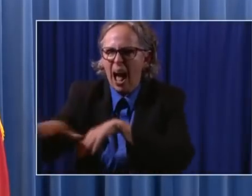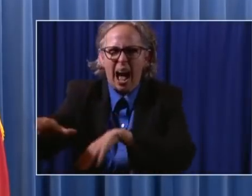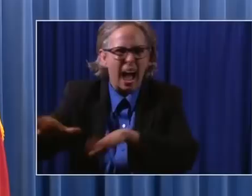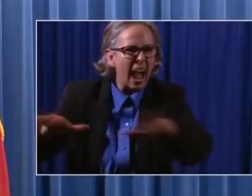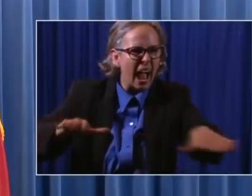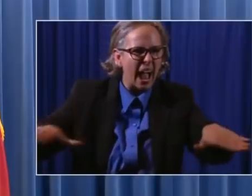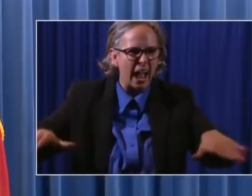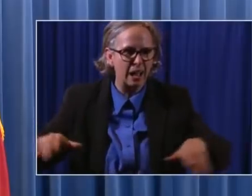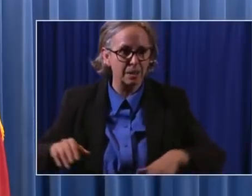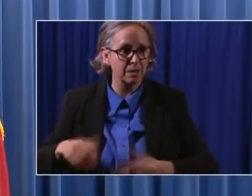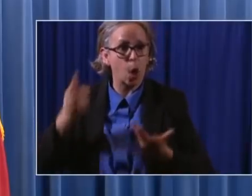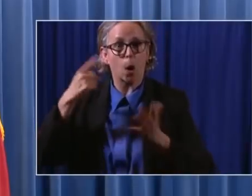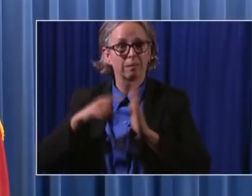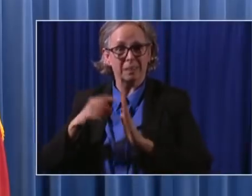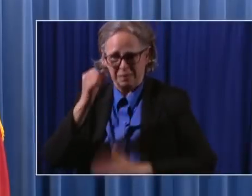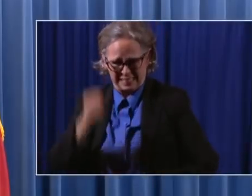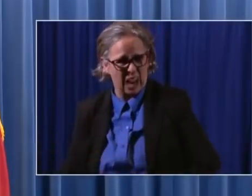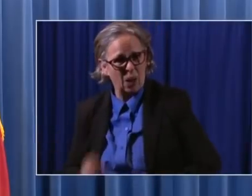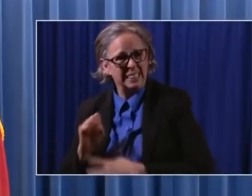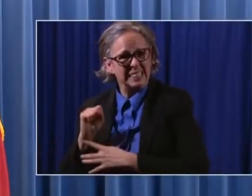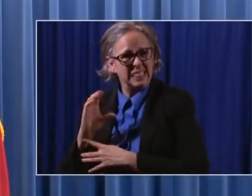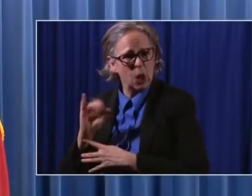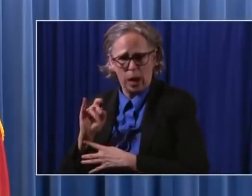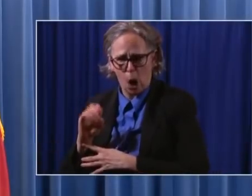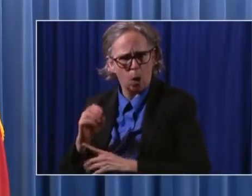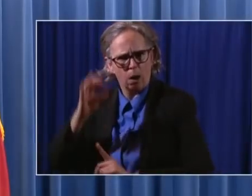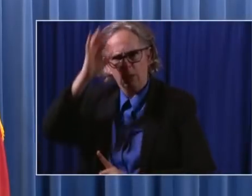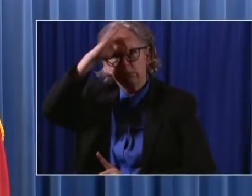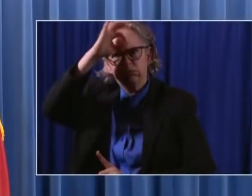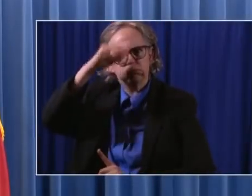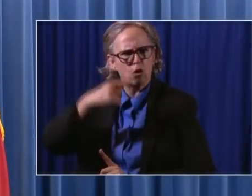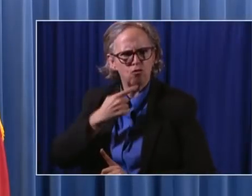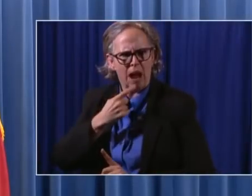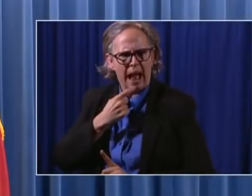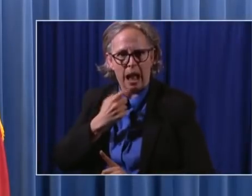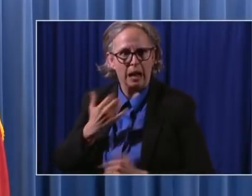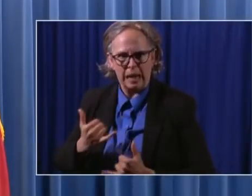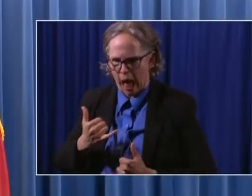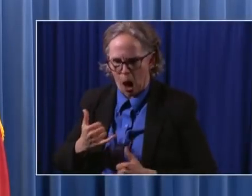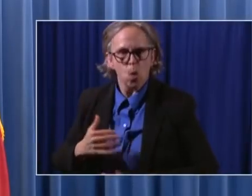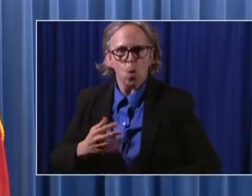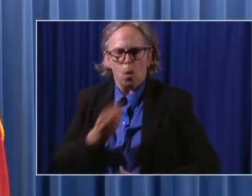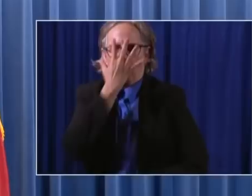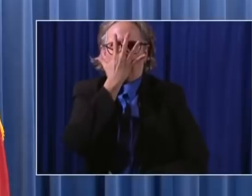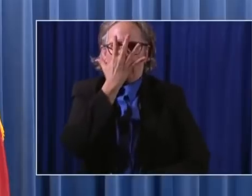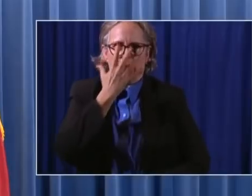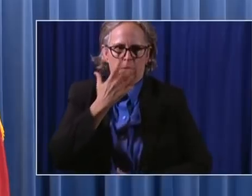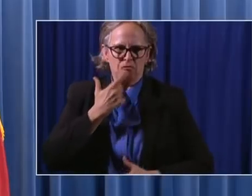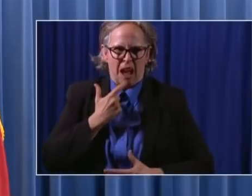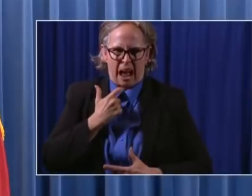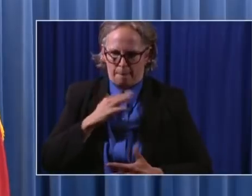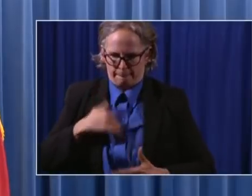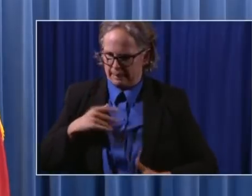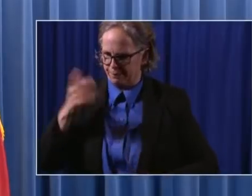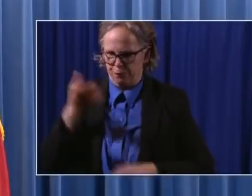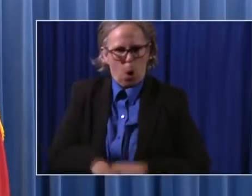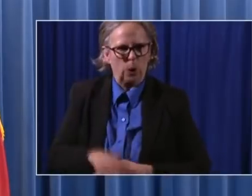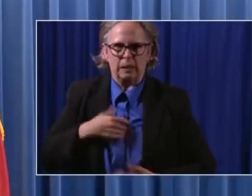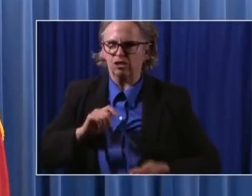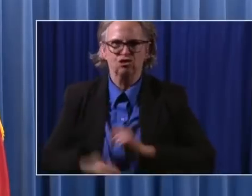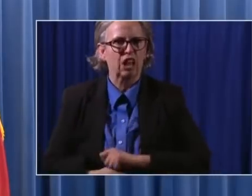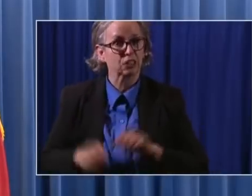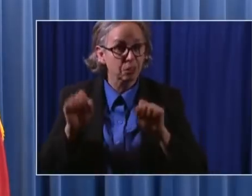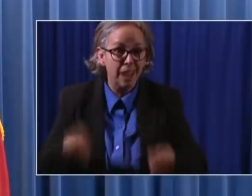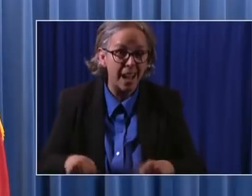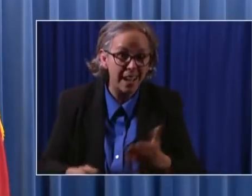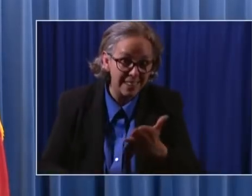that this was bad. So again, these are indicators for people to be able to react to. Thank you. The